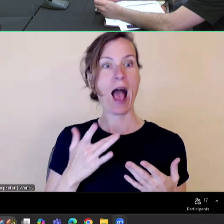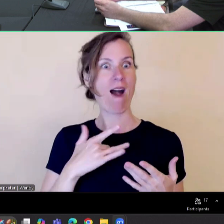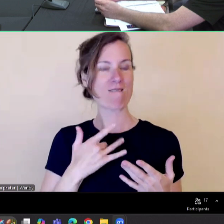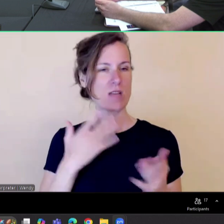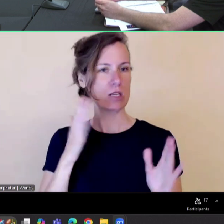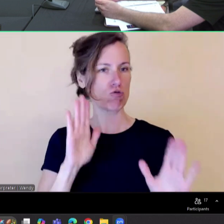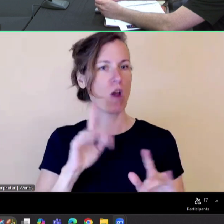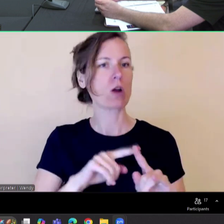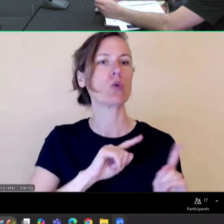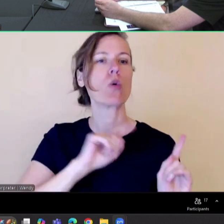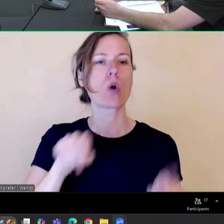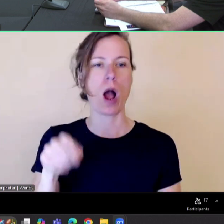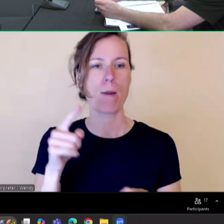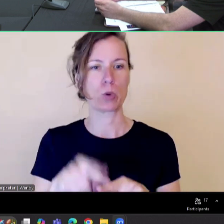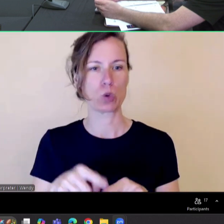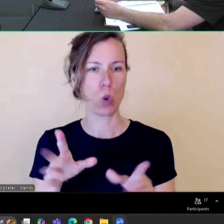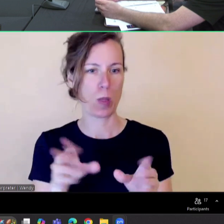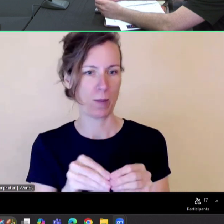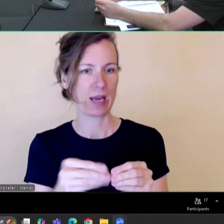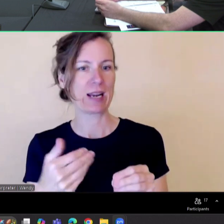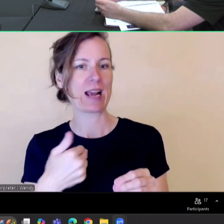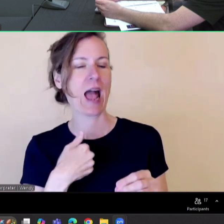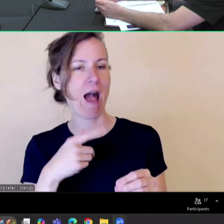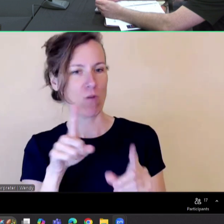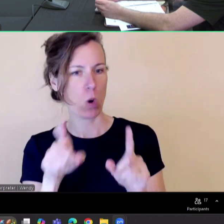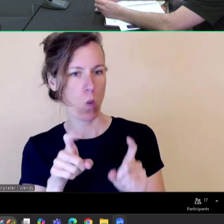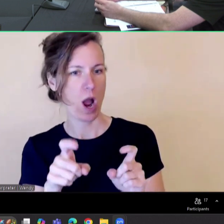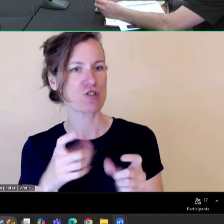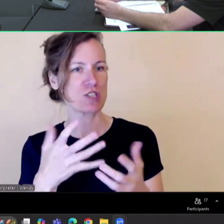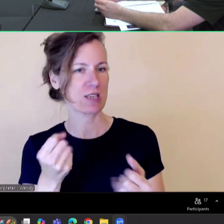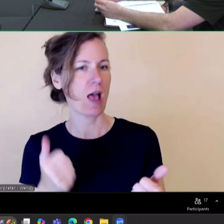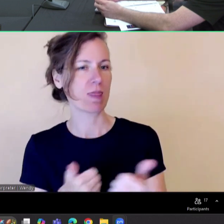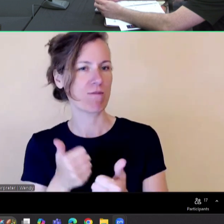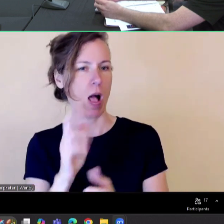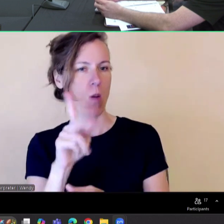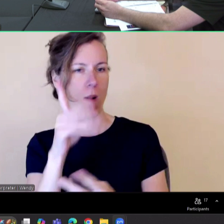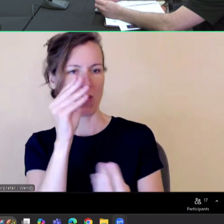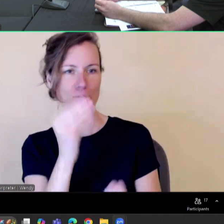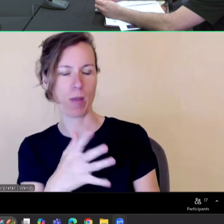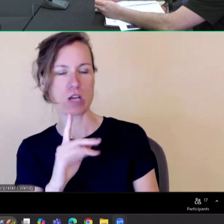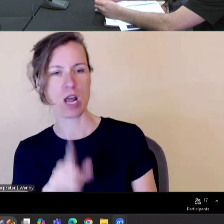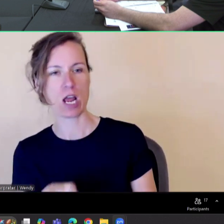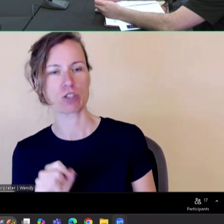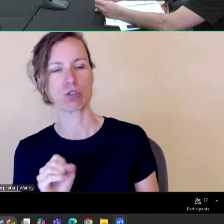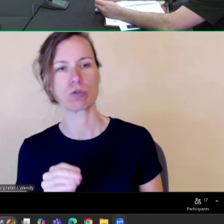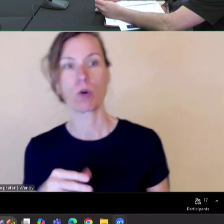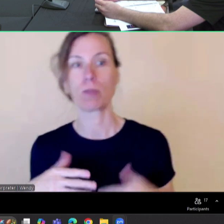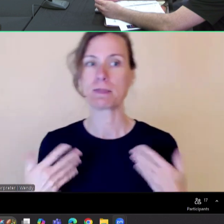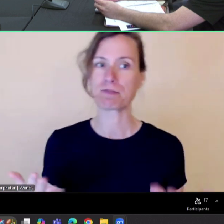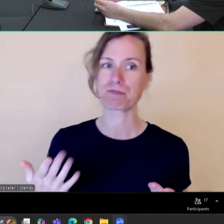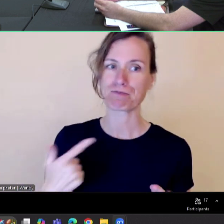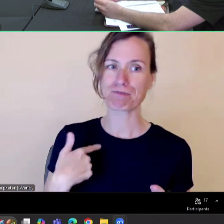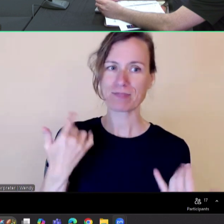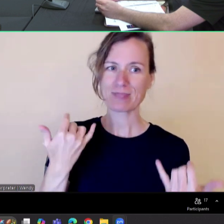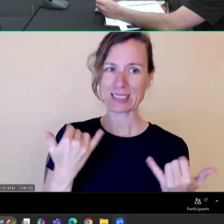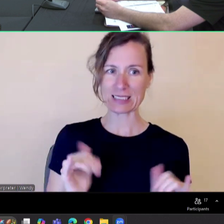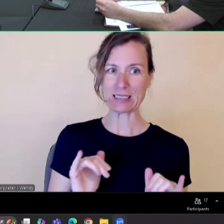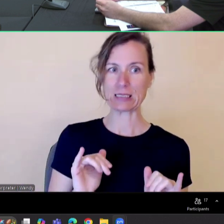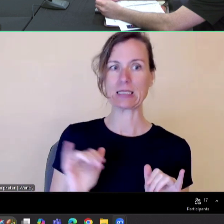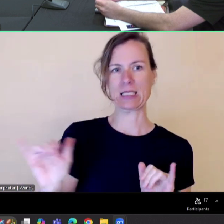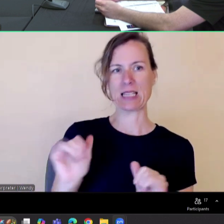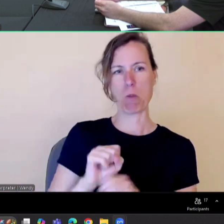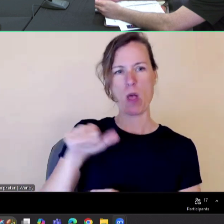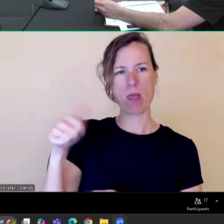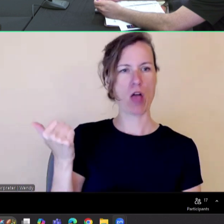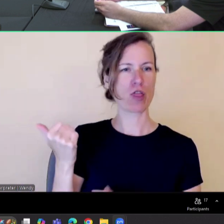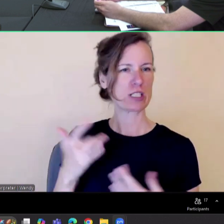ask questions, and then get follow-up and answers. I still, like others here, have concerns